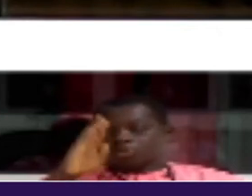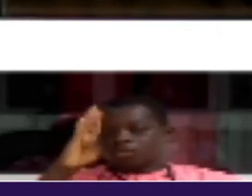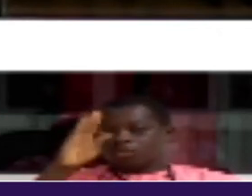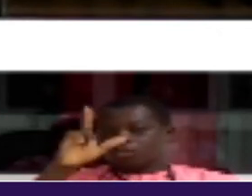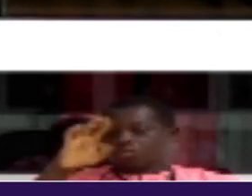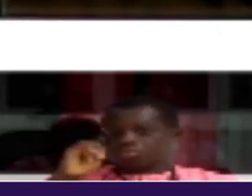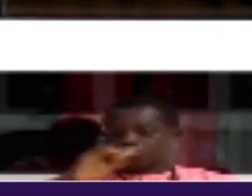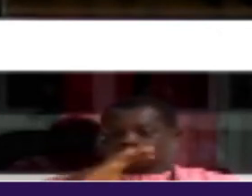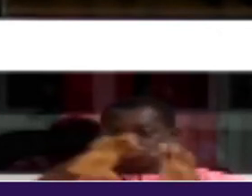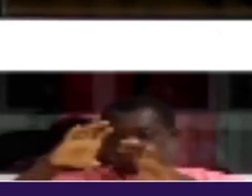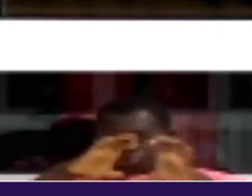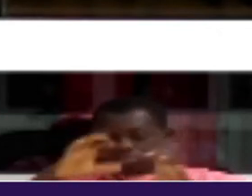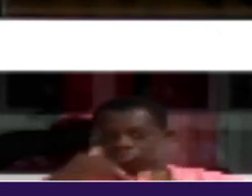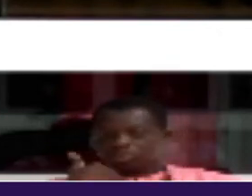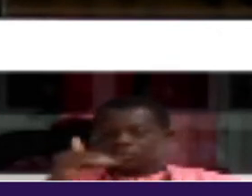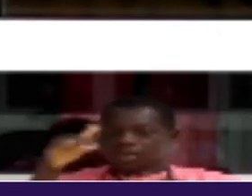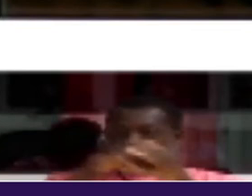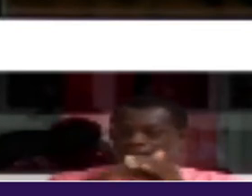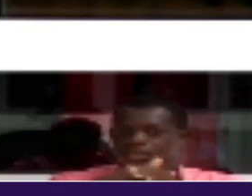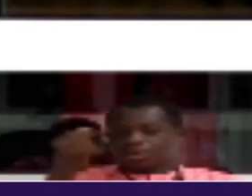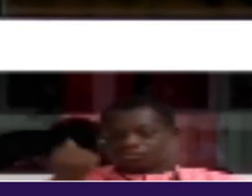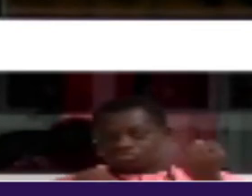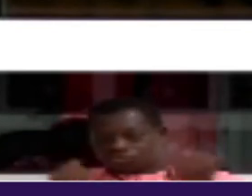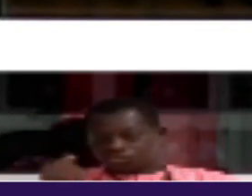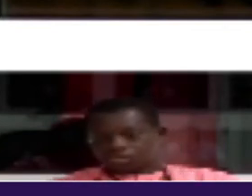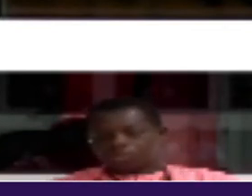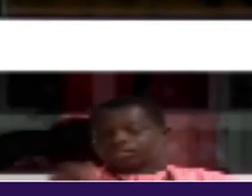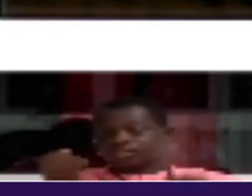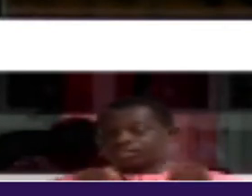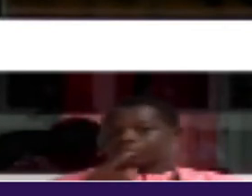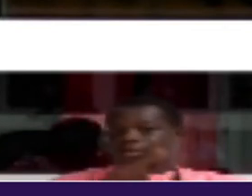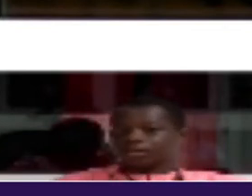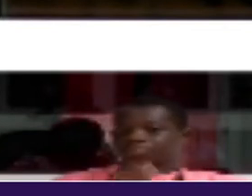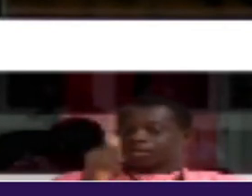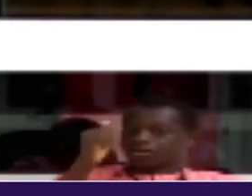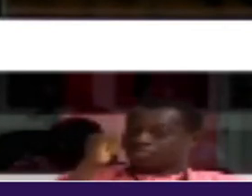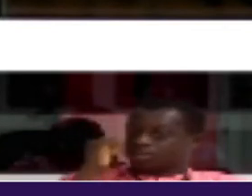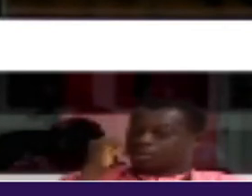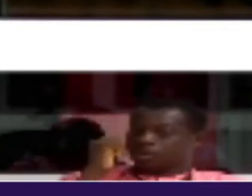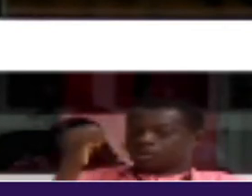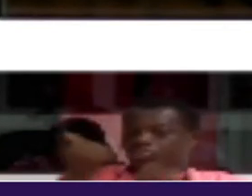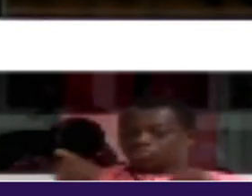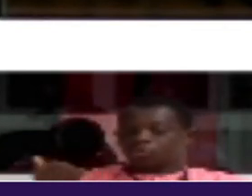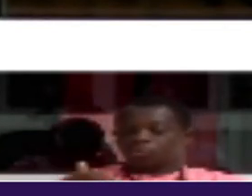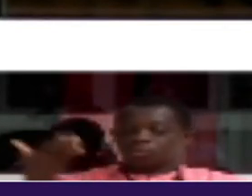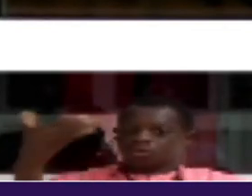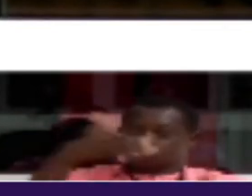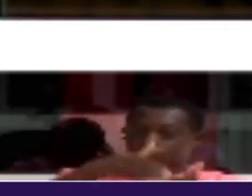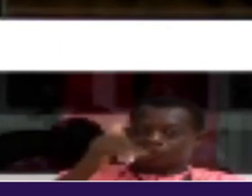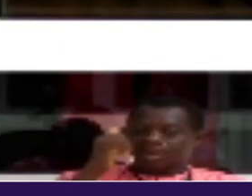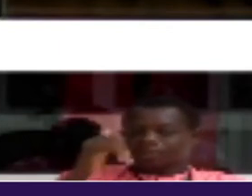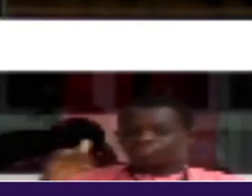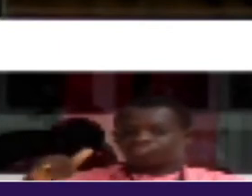get inside the vehicle and he drove whilst I was behind the pickup up to behind the airport. And what happened to